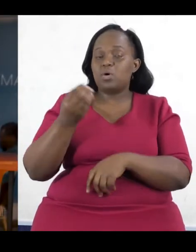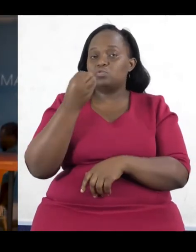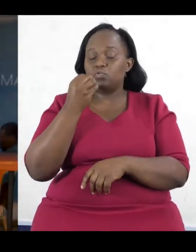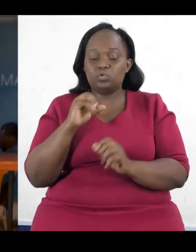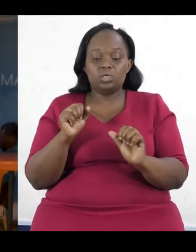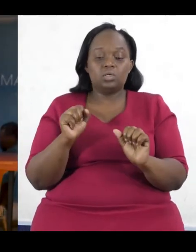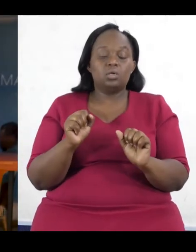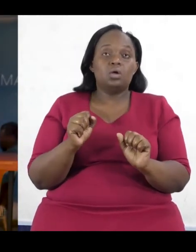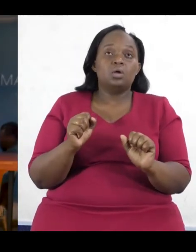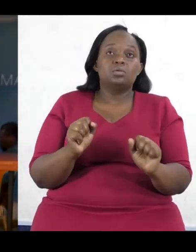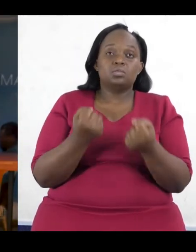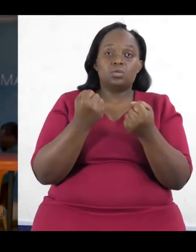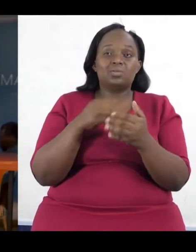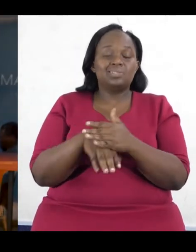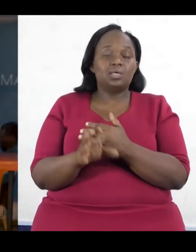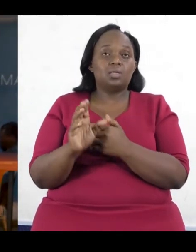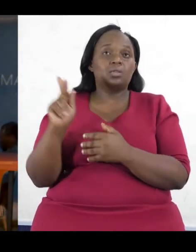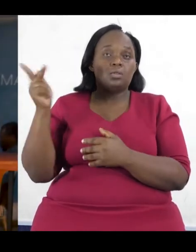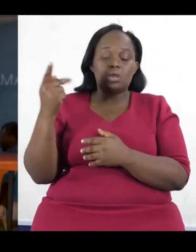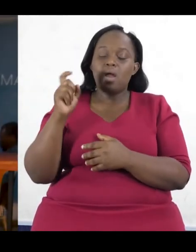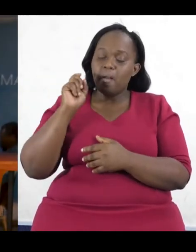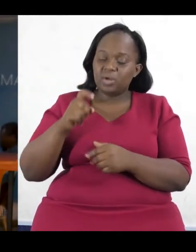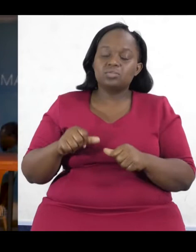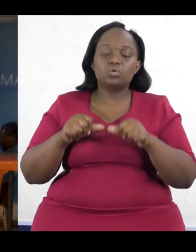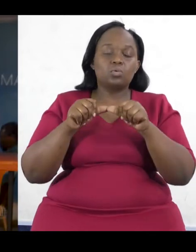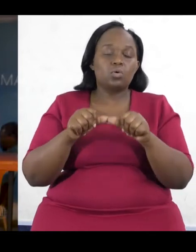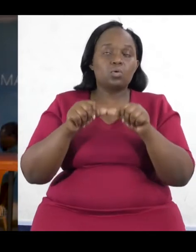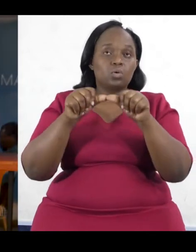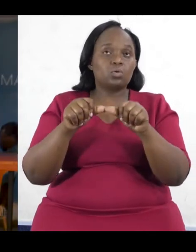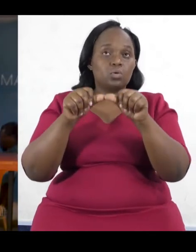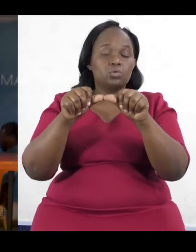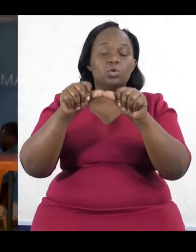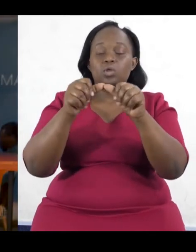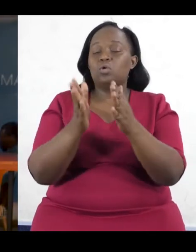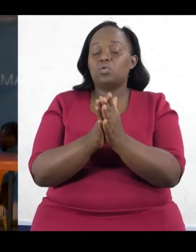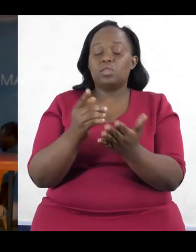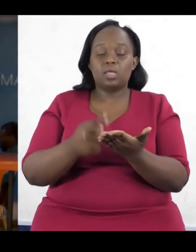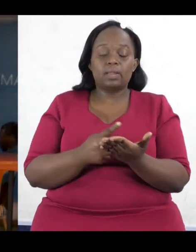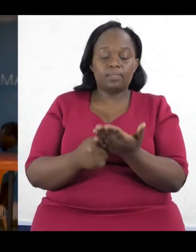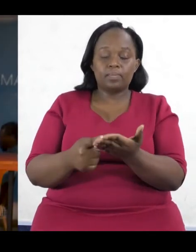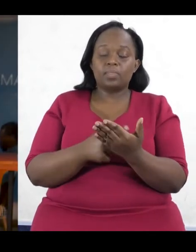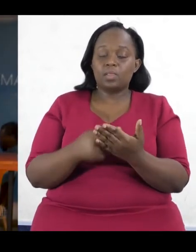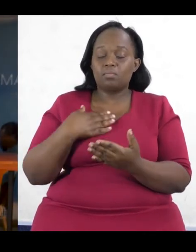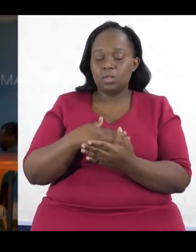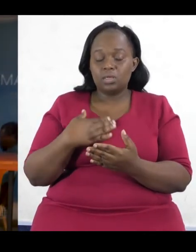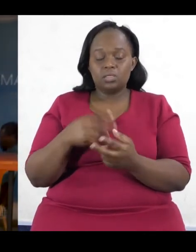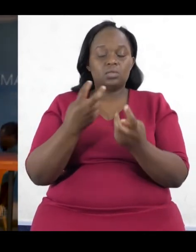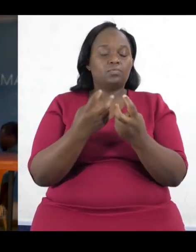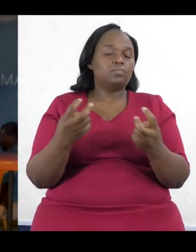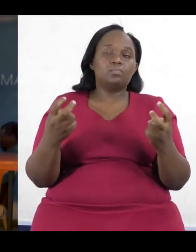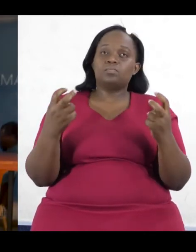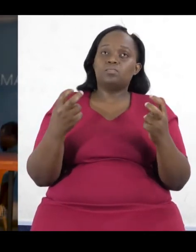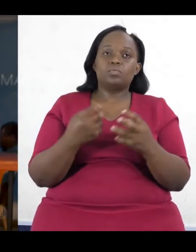this country. We are going to have continued discussions in our social media platforms. So please be on the watch out,